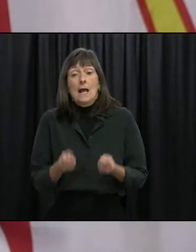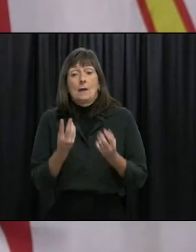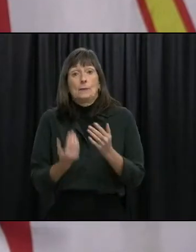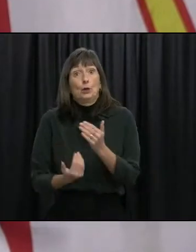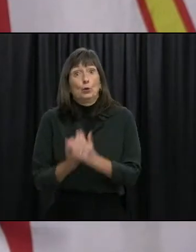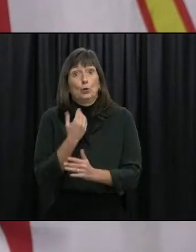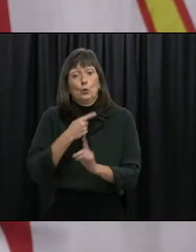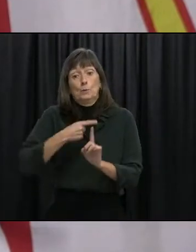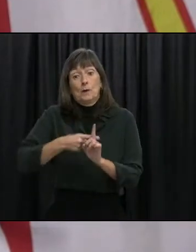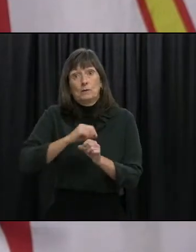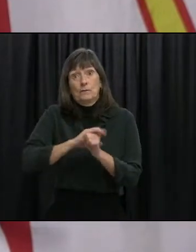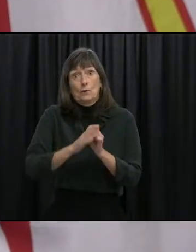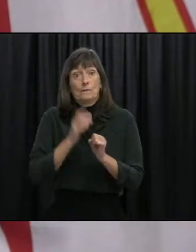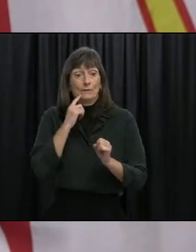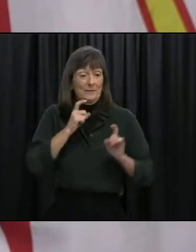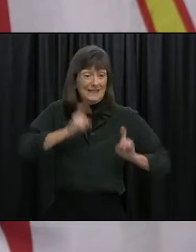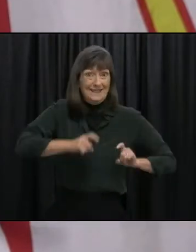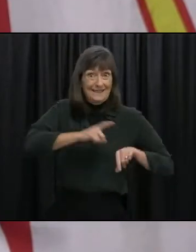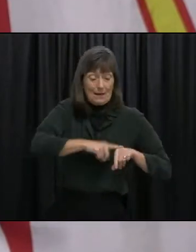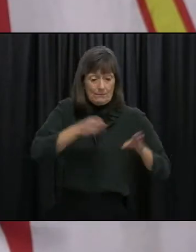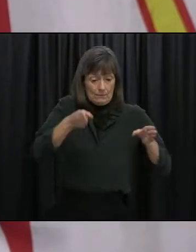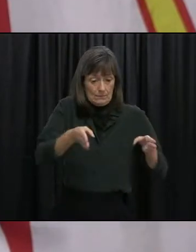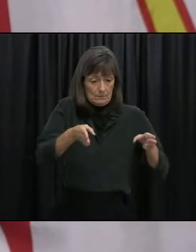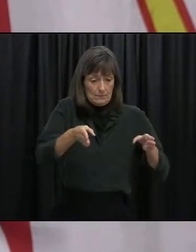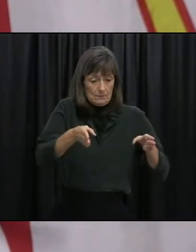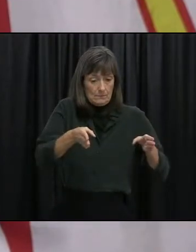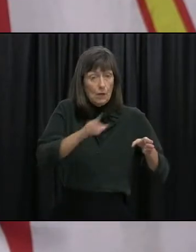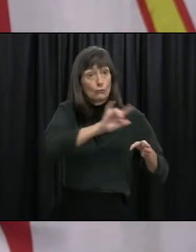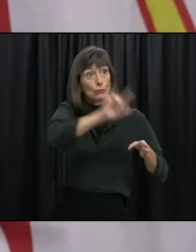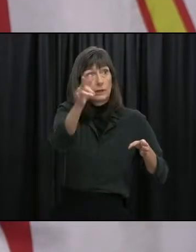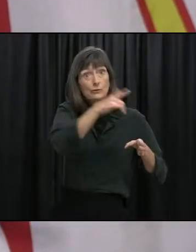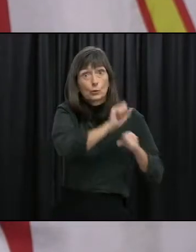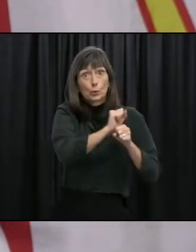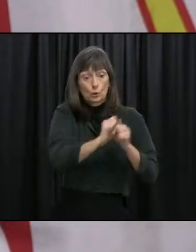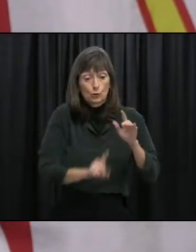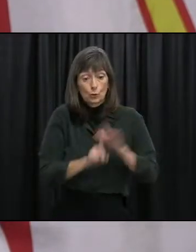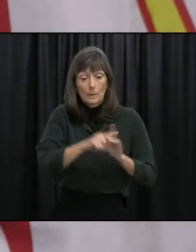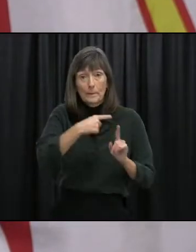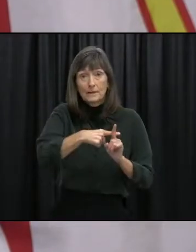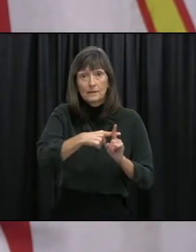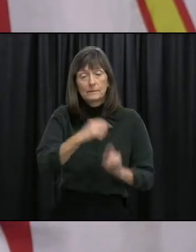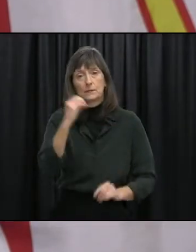cases during the study period in rotational workers, was 0.